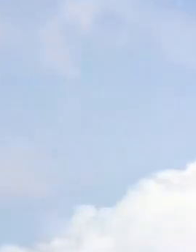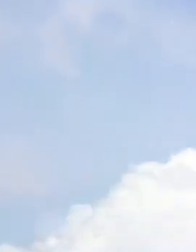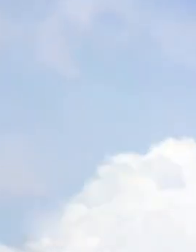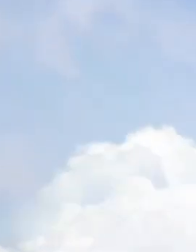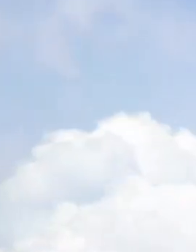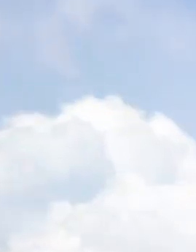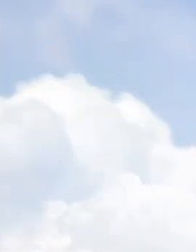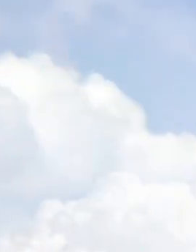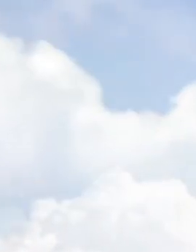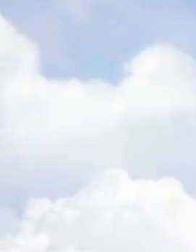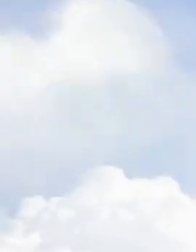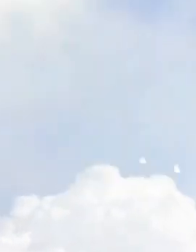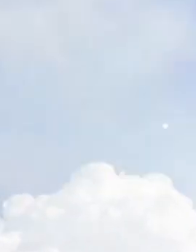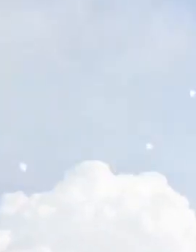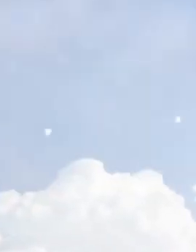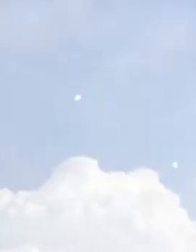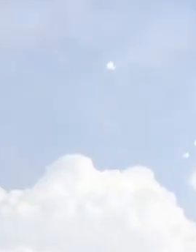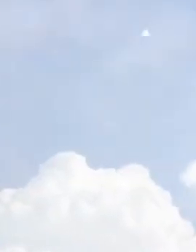Thank you.